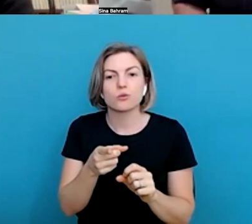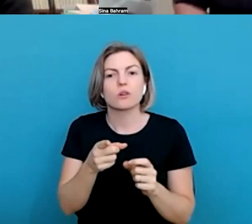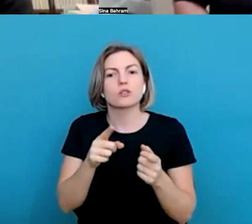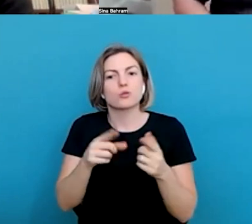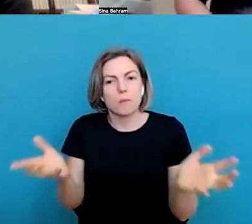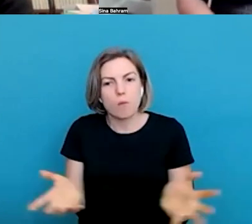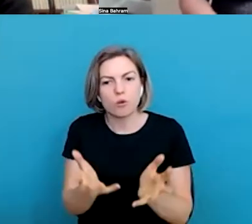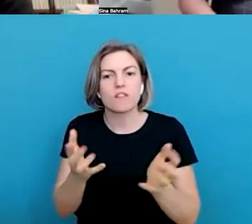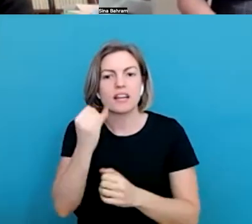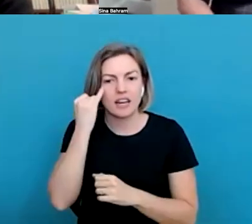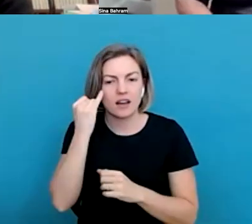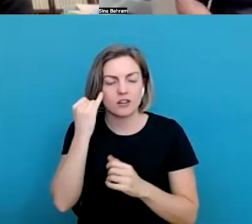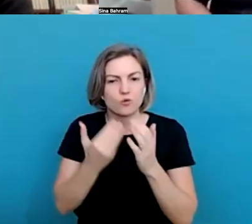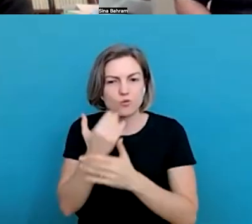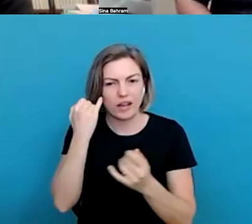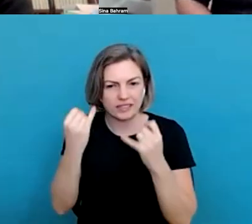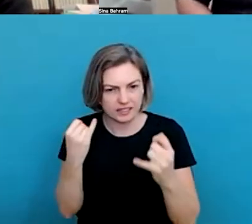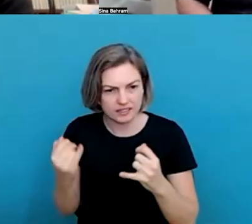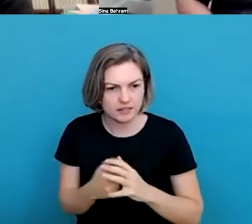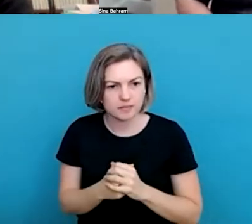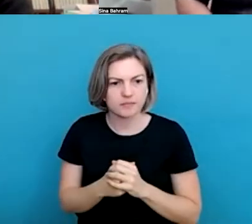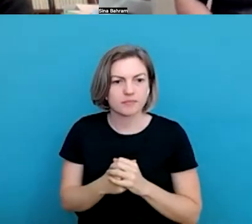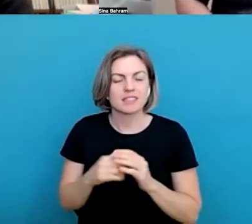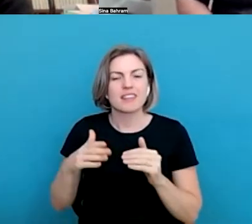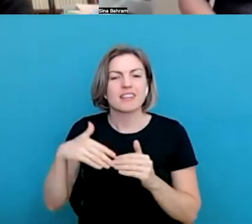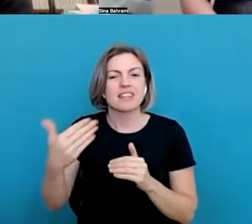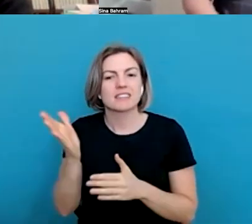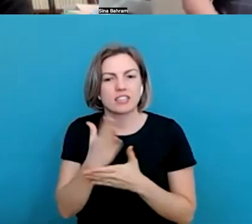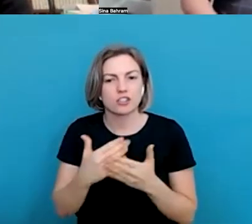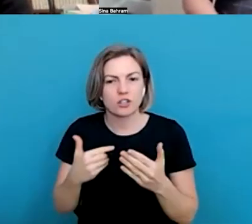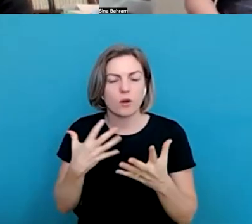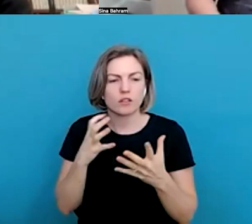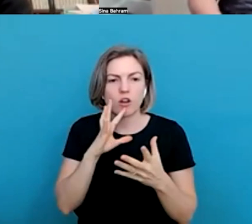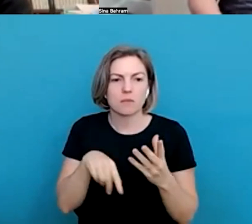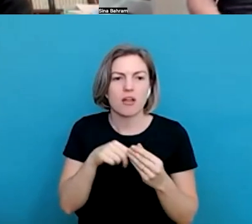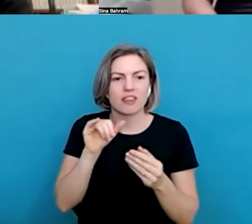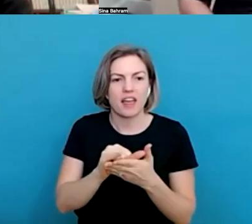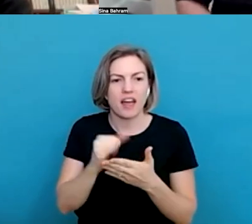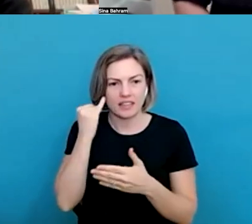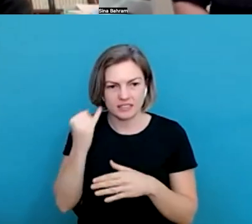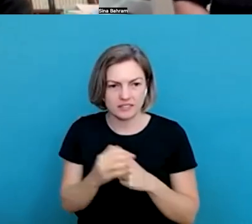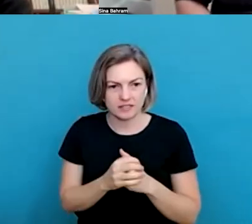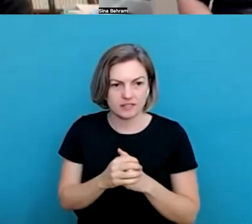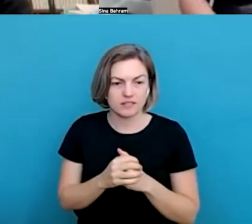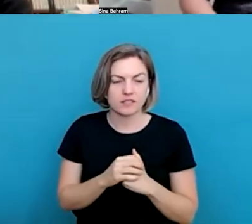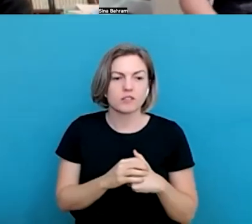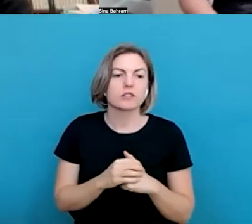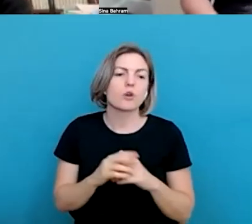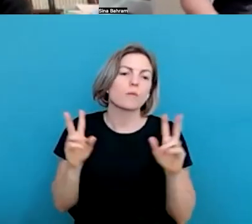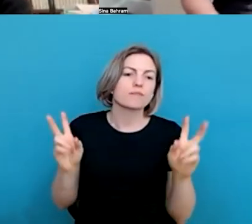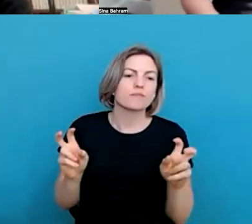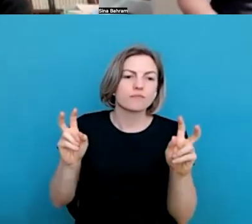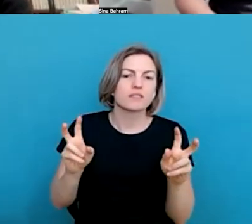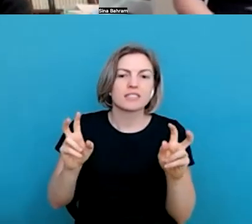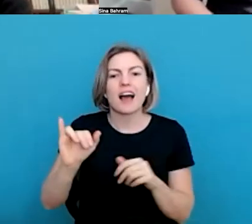And so in you know the next little section here, I want to talk to you about what that idea is. So we're informally referring to this as like an iBot